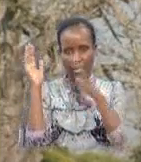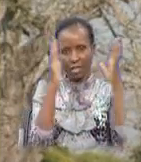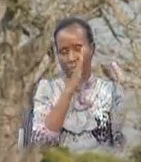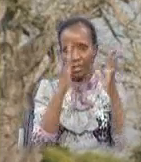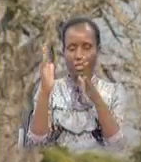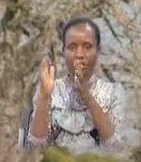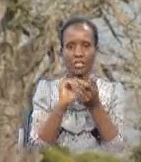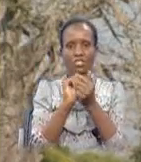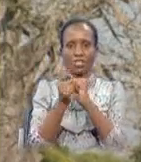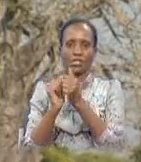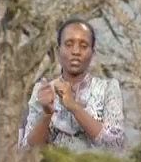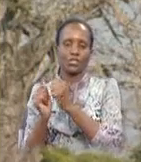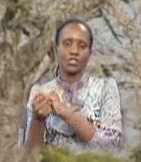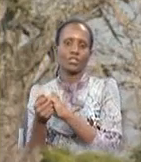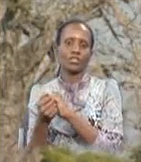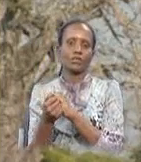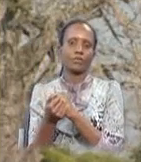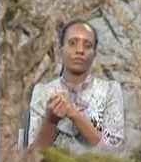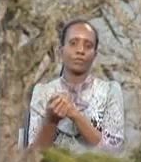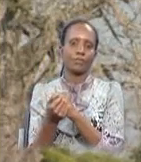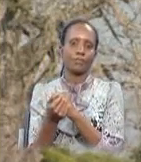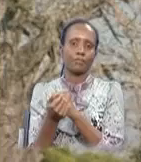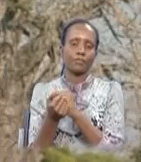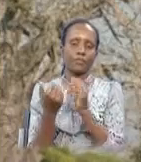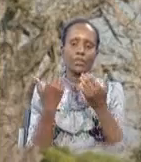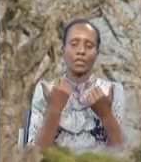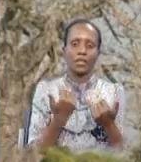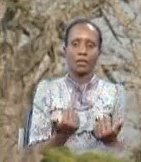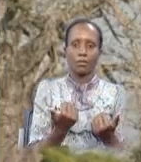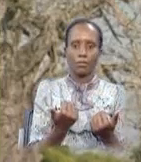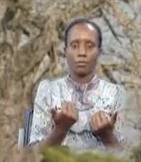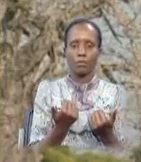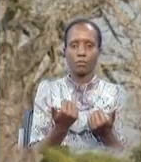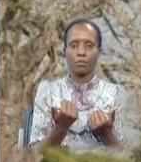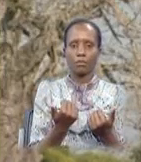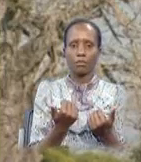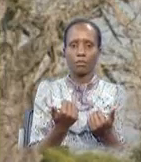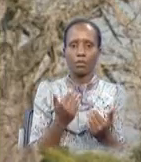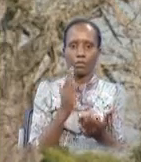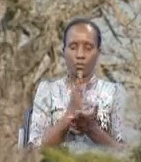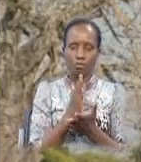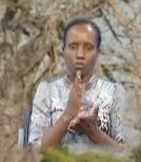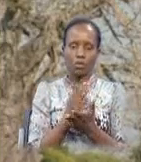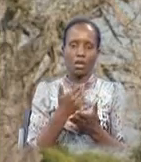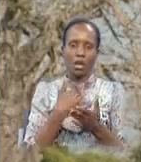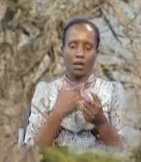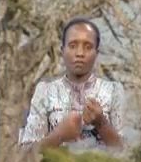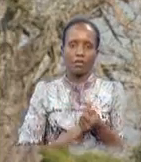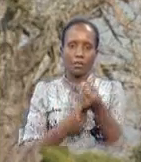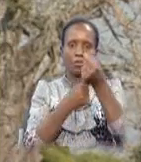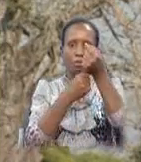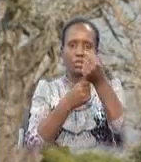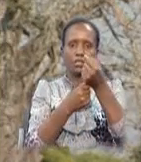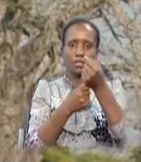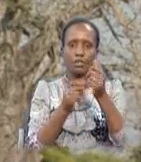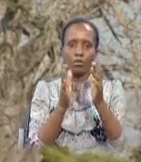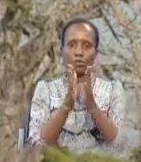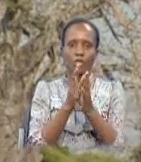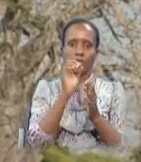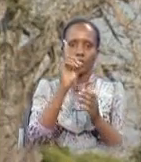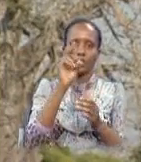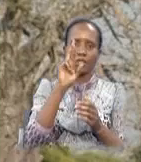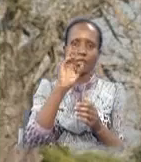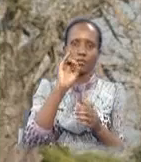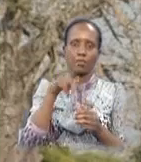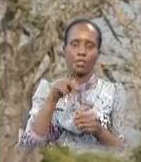climate change. Maji imekuwa kidogo sana, so tumekuwa kusaidiwa kupewa hii drip, tumie